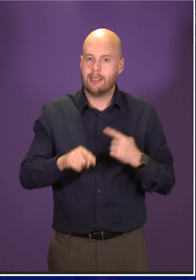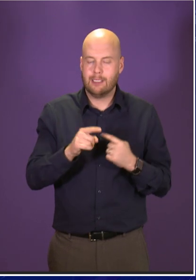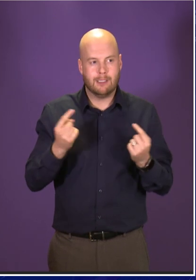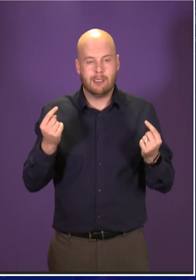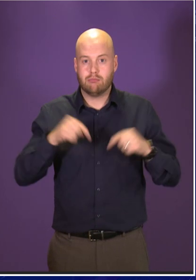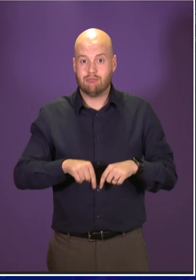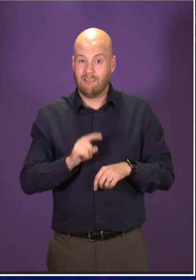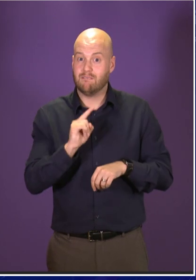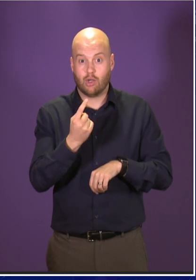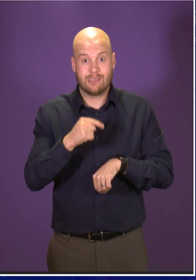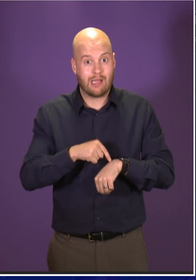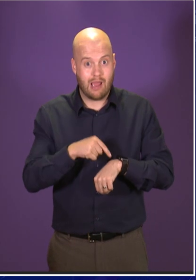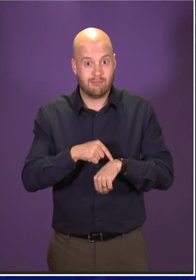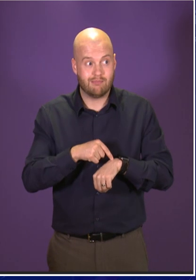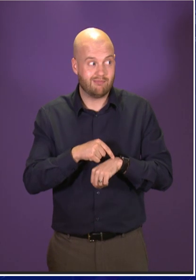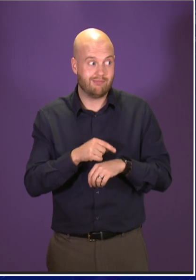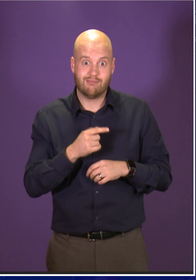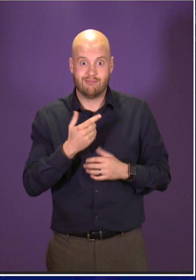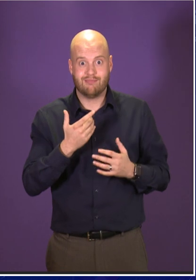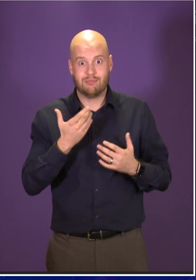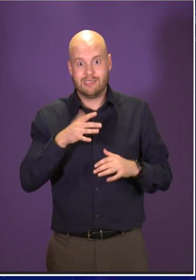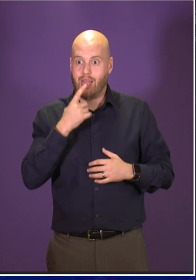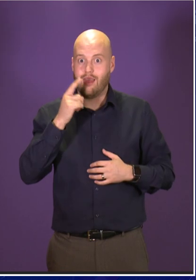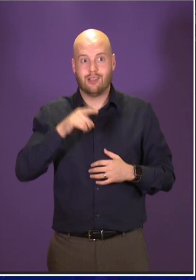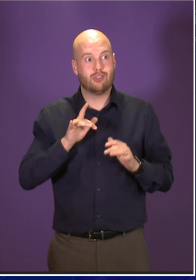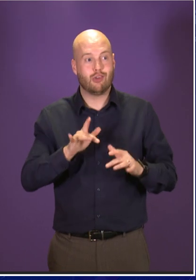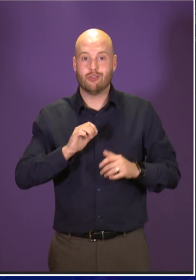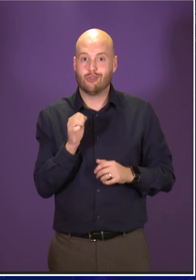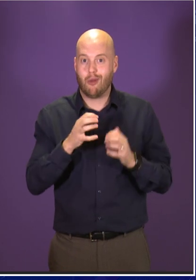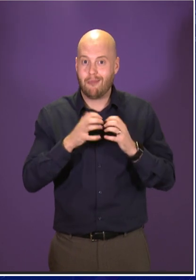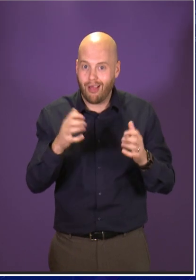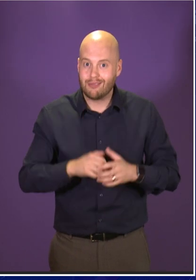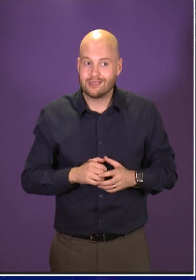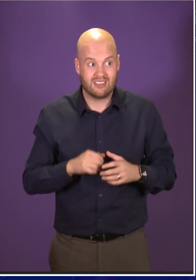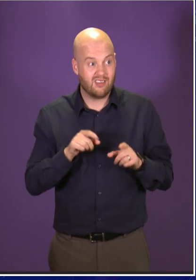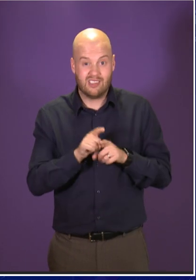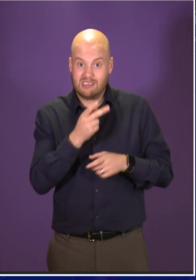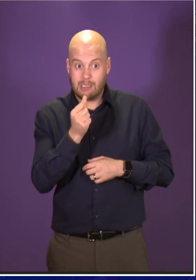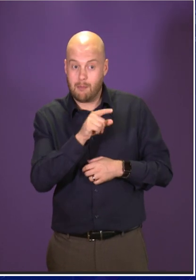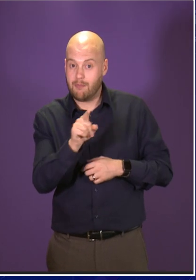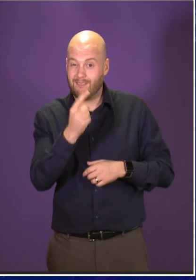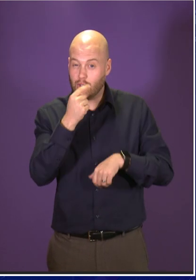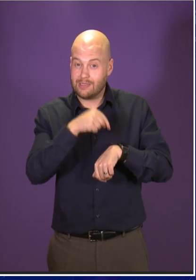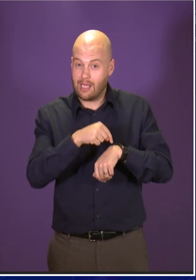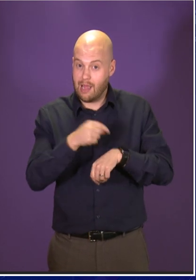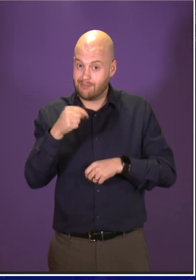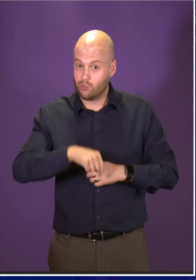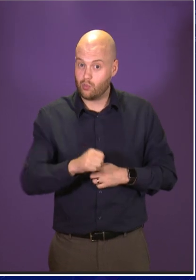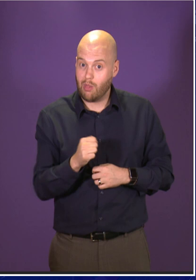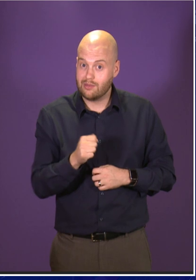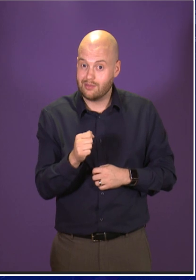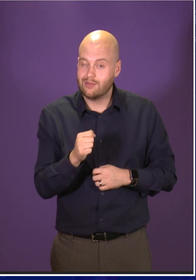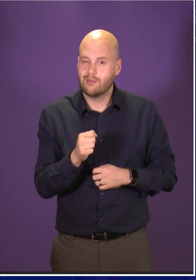your first time in the Scottish Parliament, and possibly even your first time in Scotland. So, on behalf of all my Scottish parliamentary